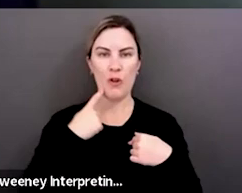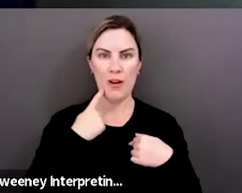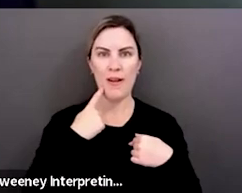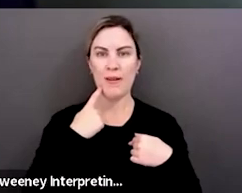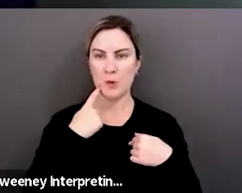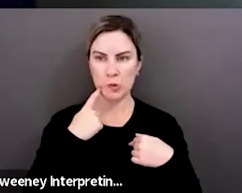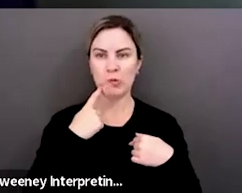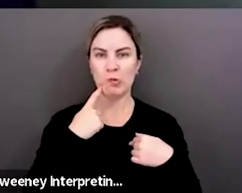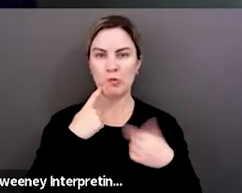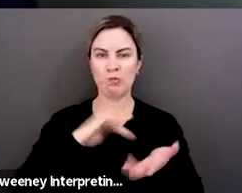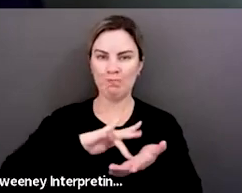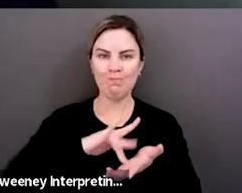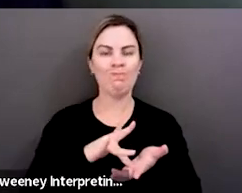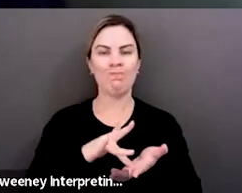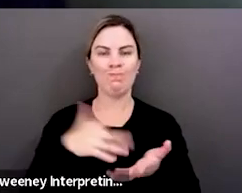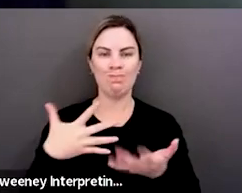Connect is